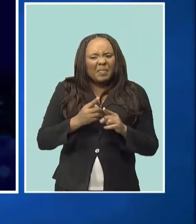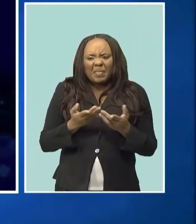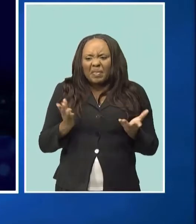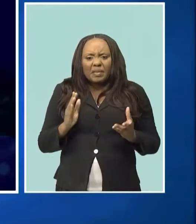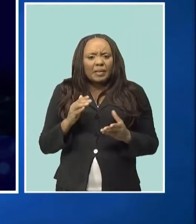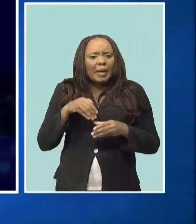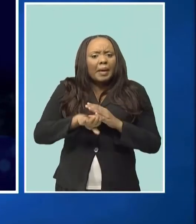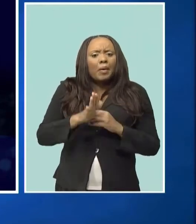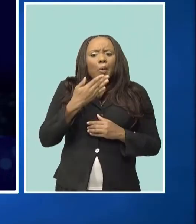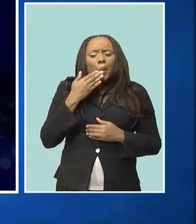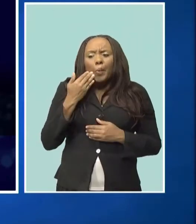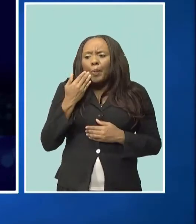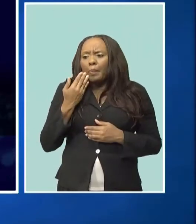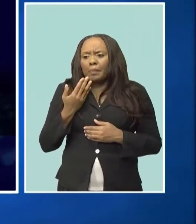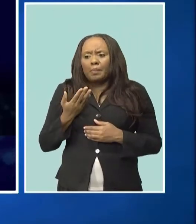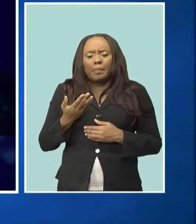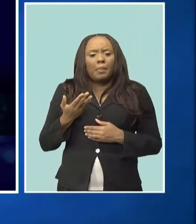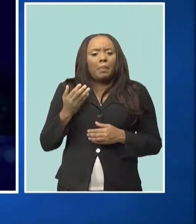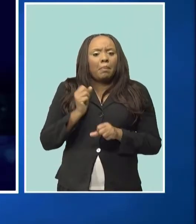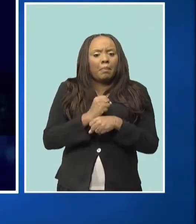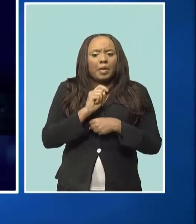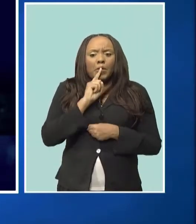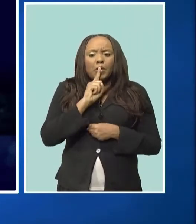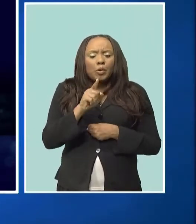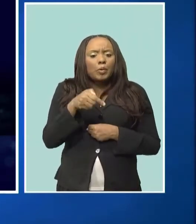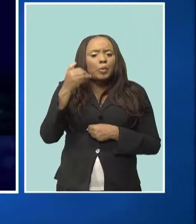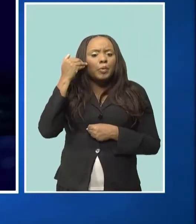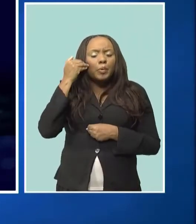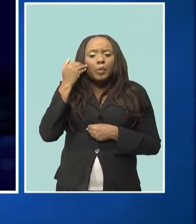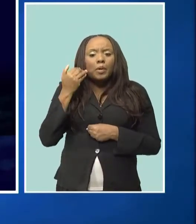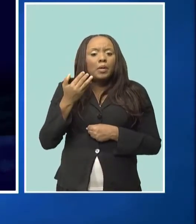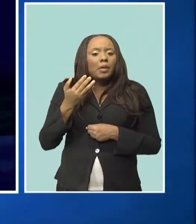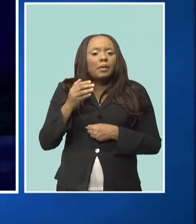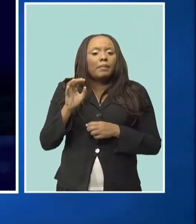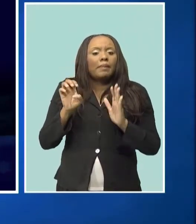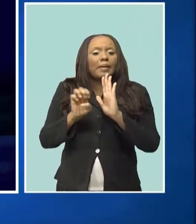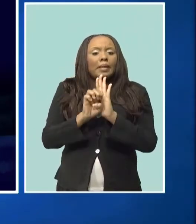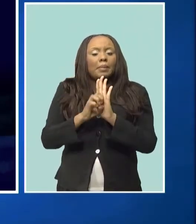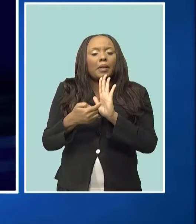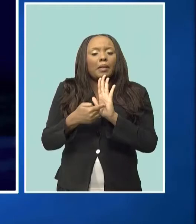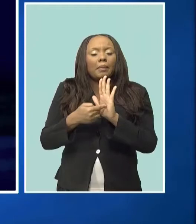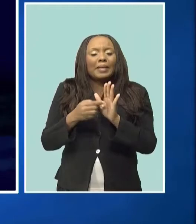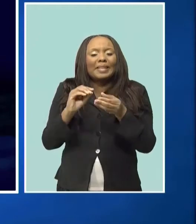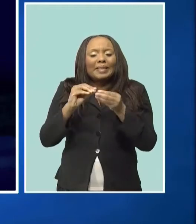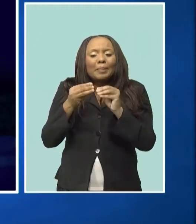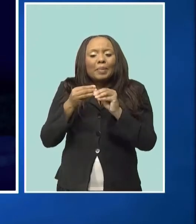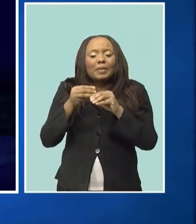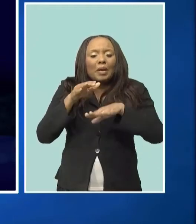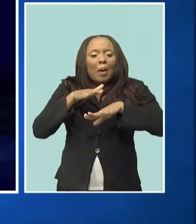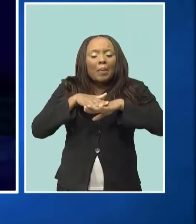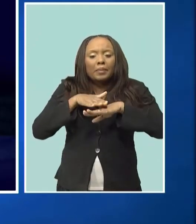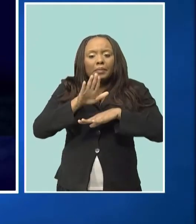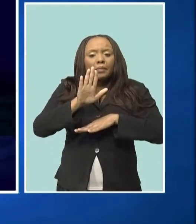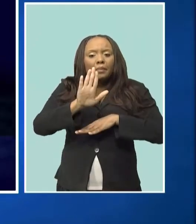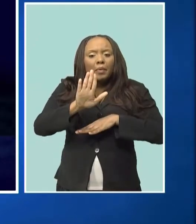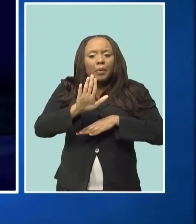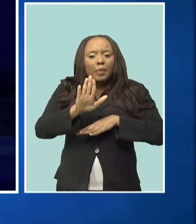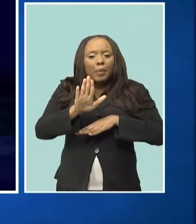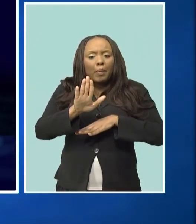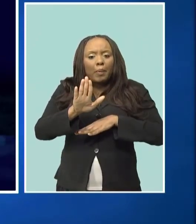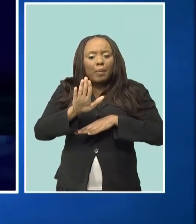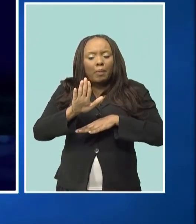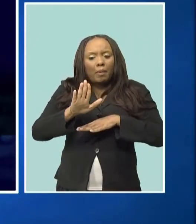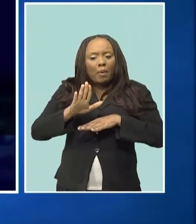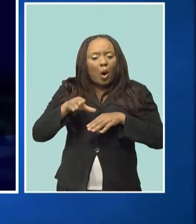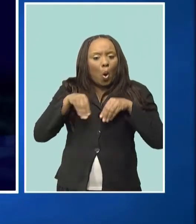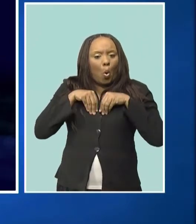that there's an invasion and property is stolen, that we have identifiable marks or proper serial